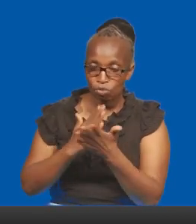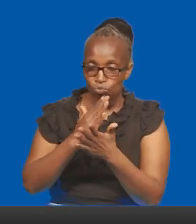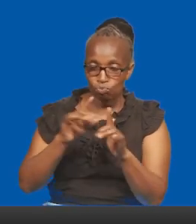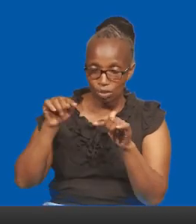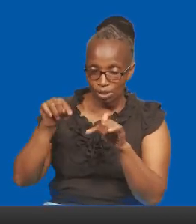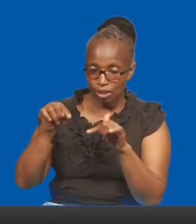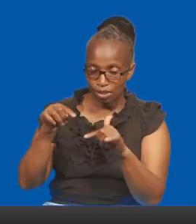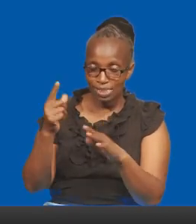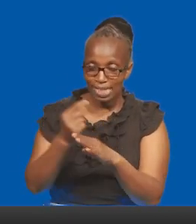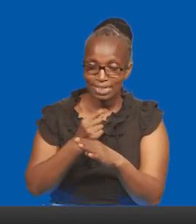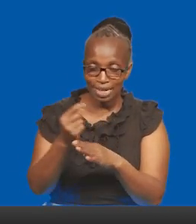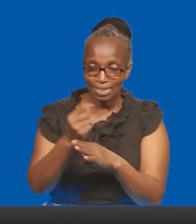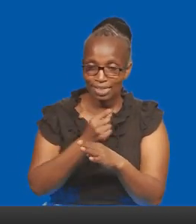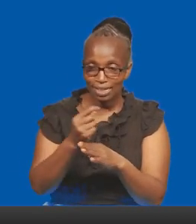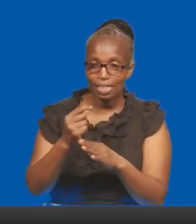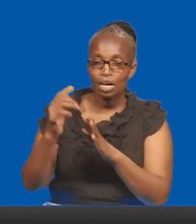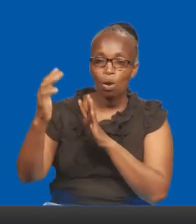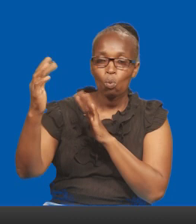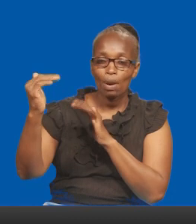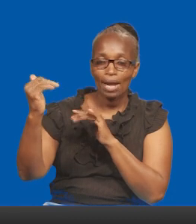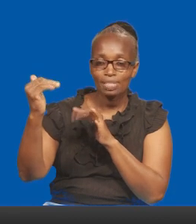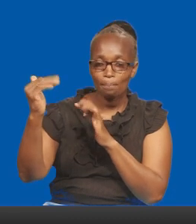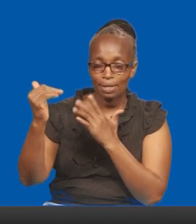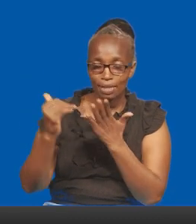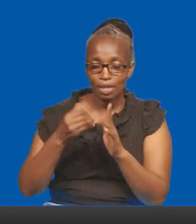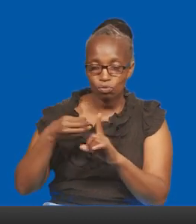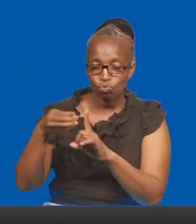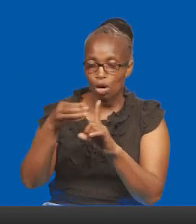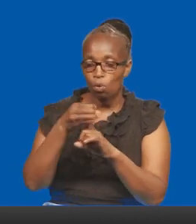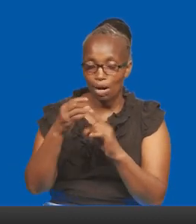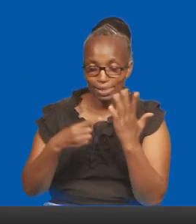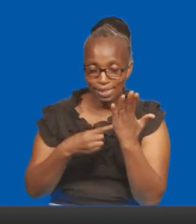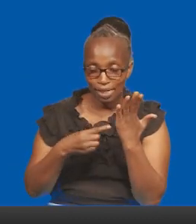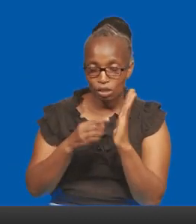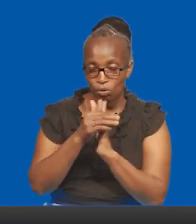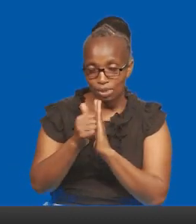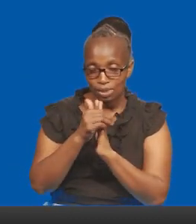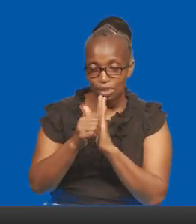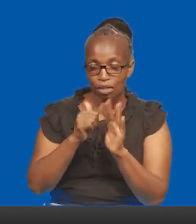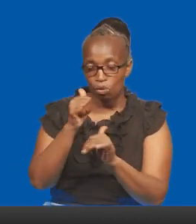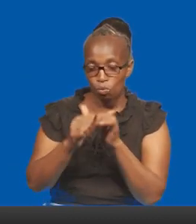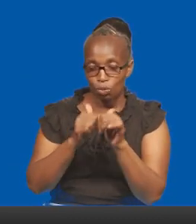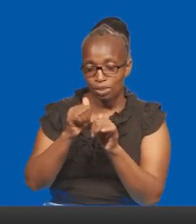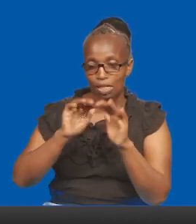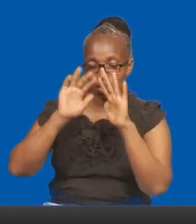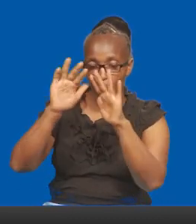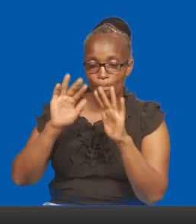management. Throughout this training, you are expected to acquire the technical